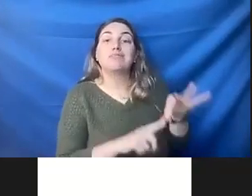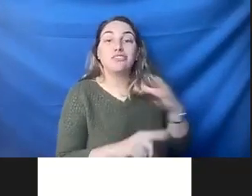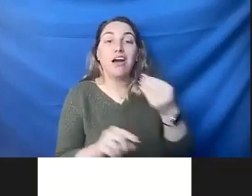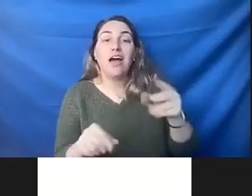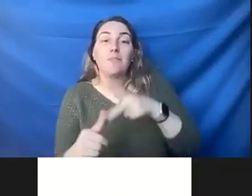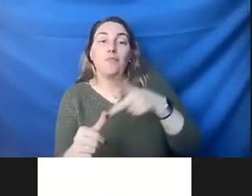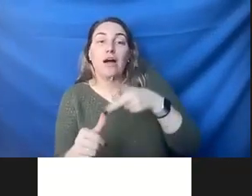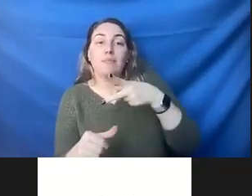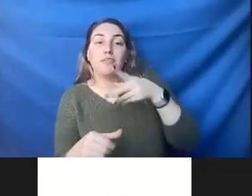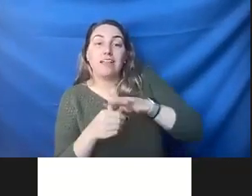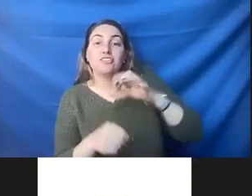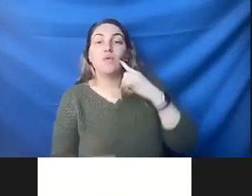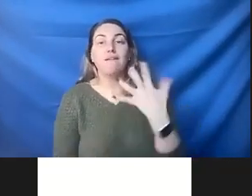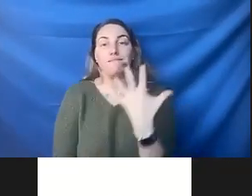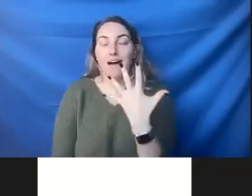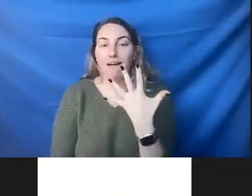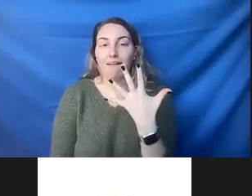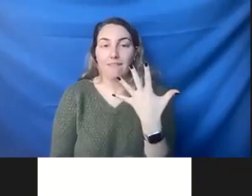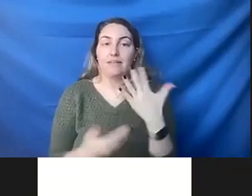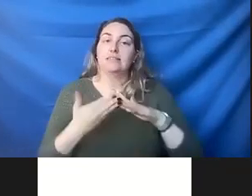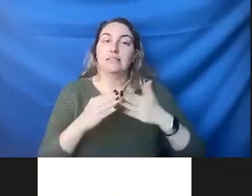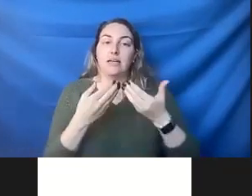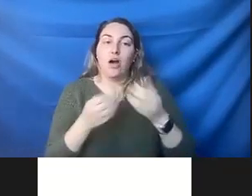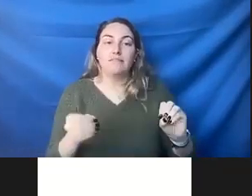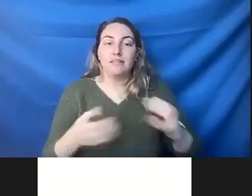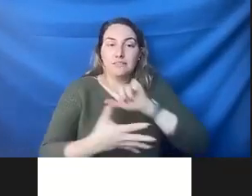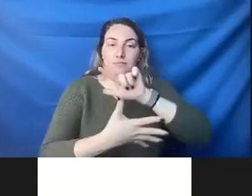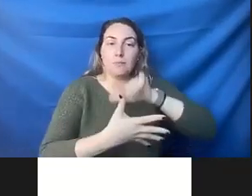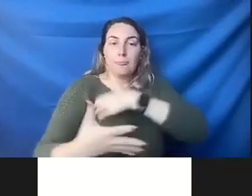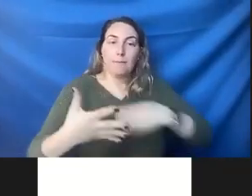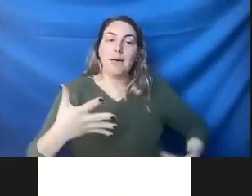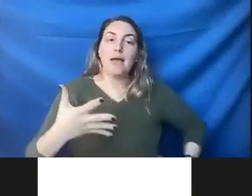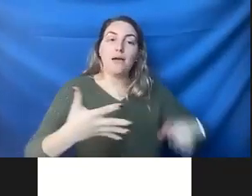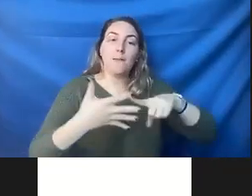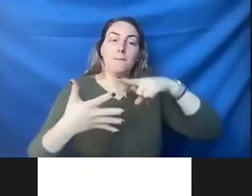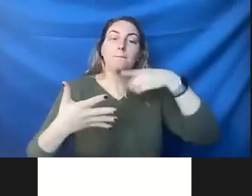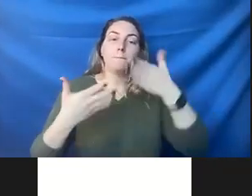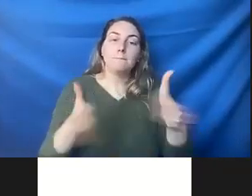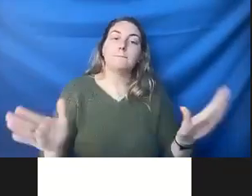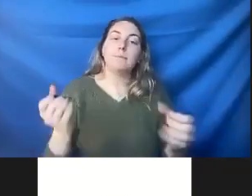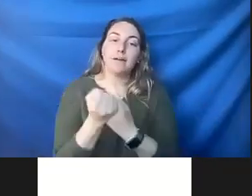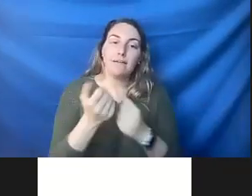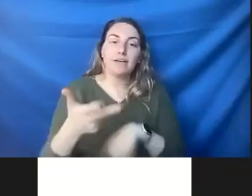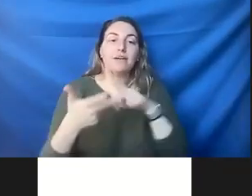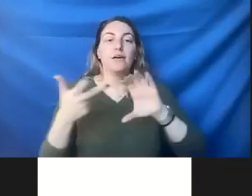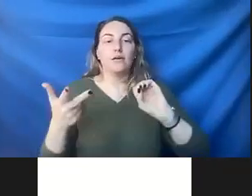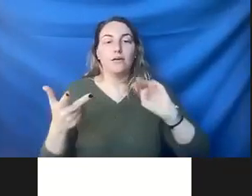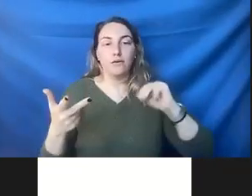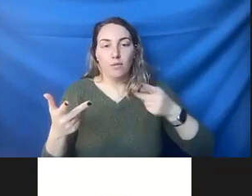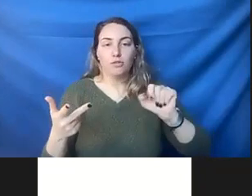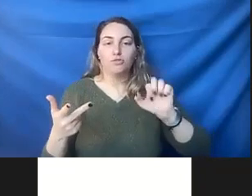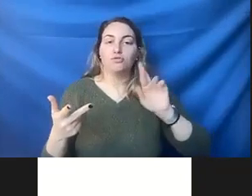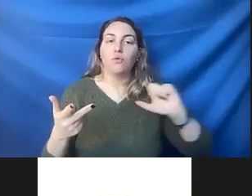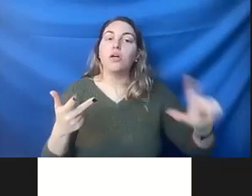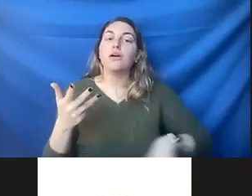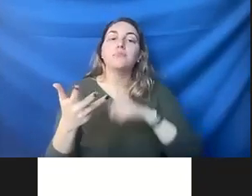the 5 city offices of mayor, public advocate, comptroller, borough president, and city council. So